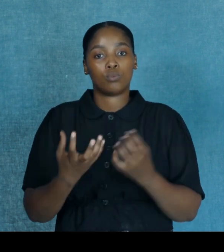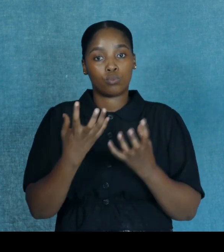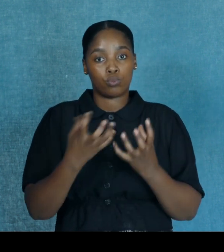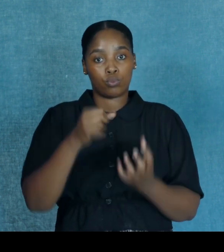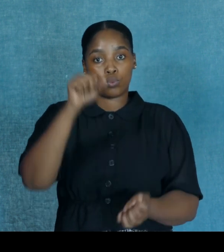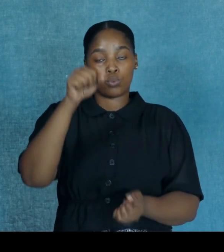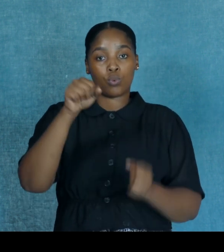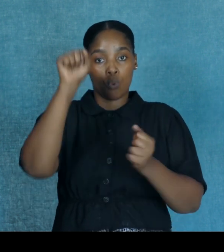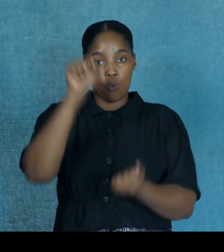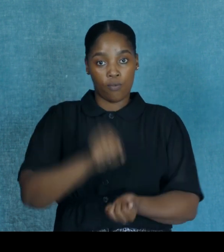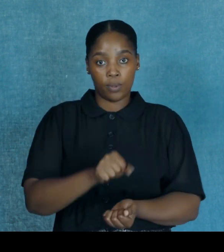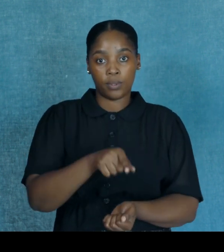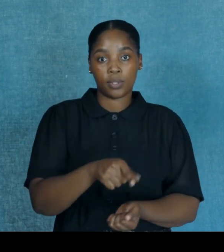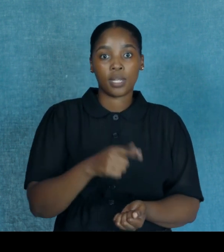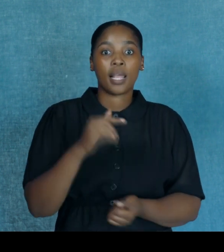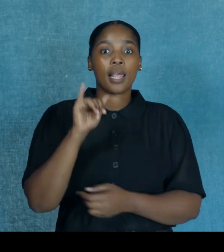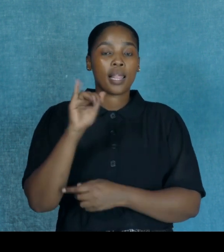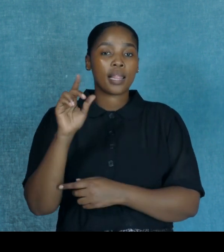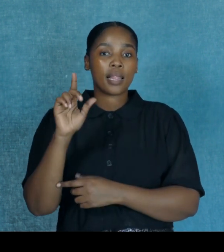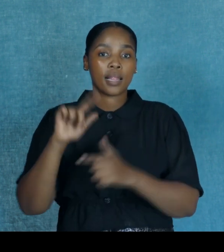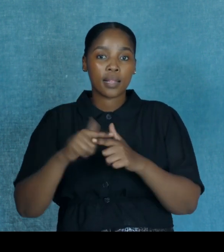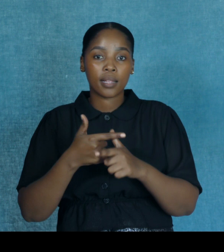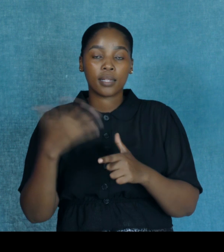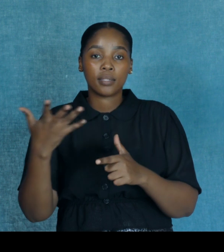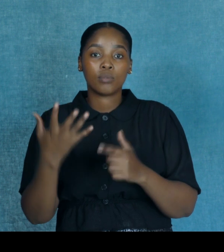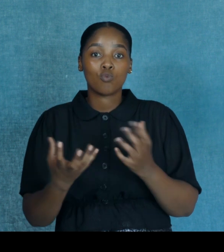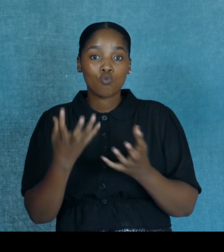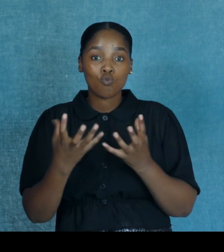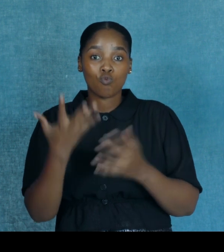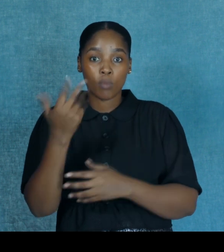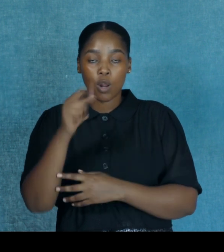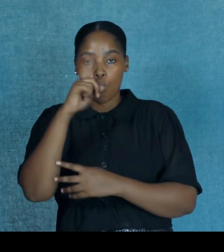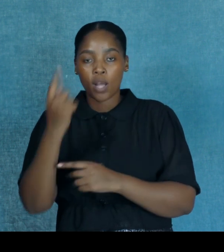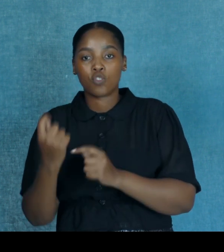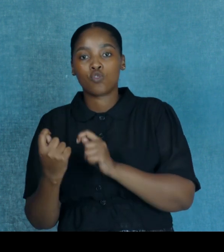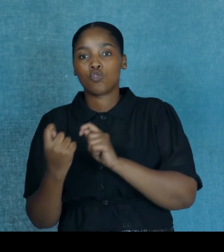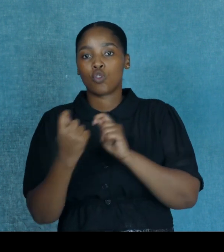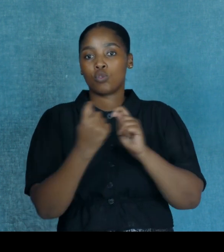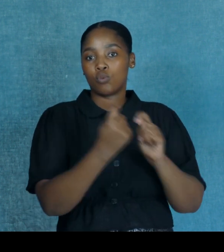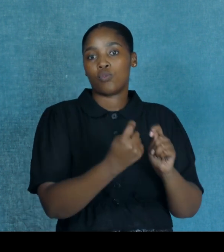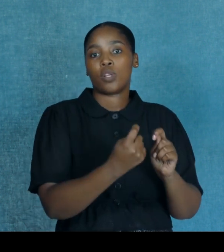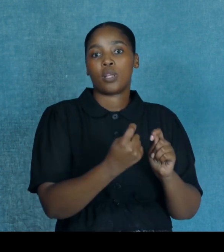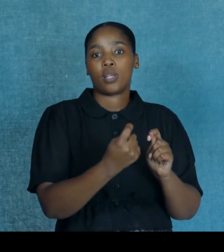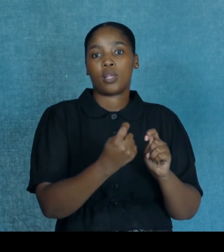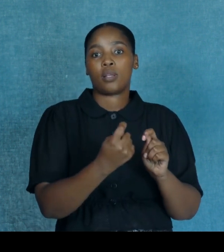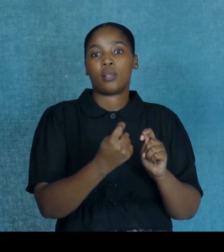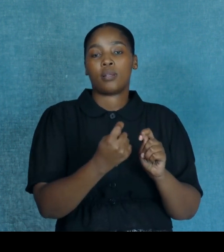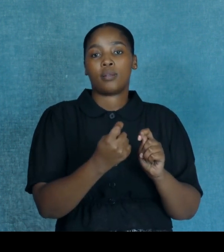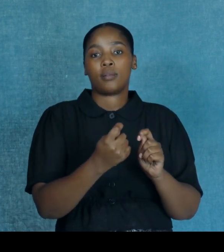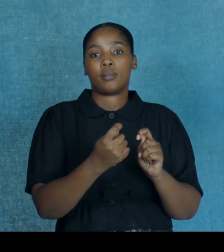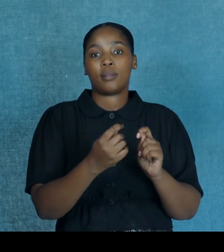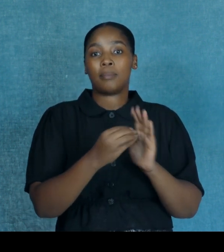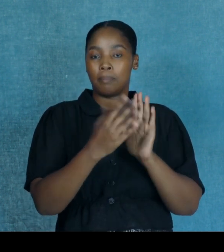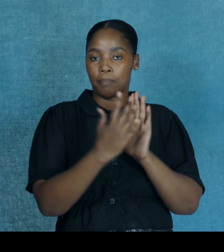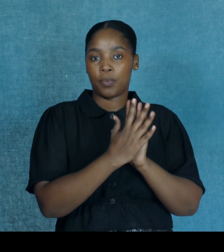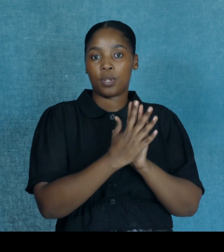adhesive powder melts in the heat and it allows the transfer to stick to the fabric. Once this step